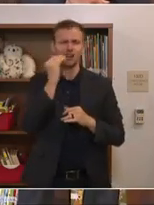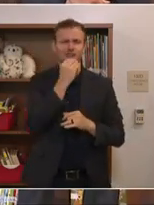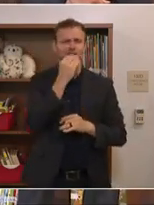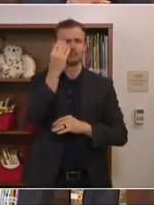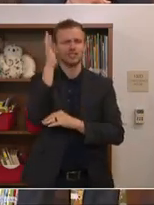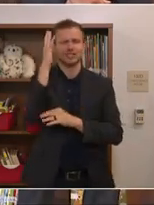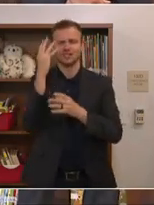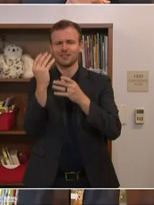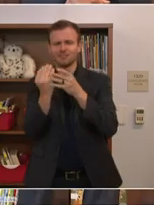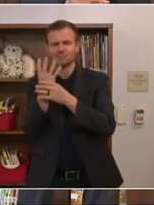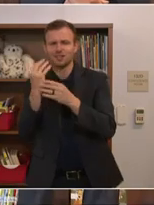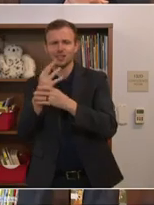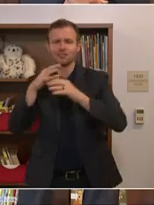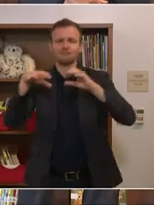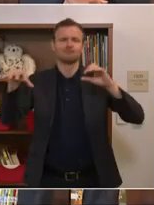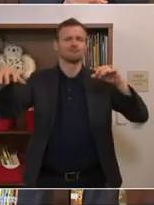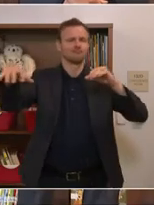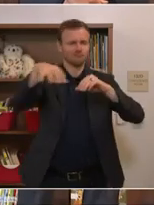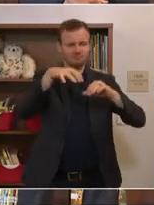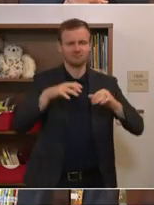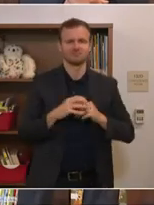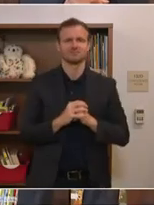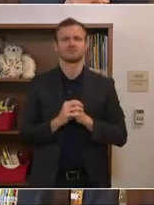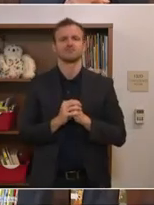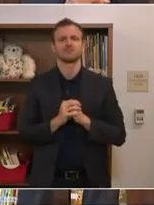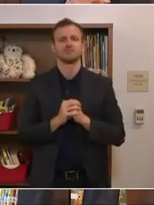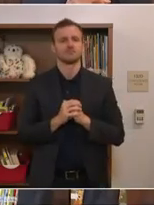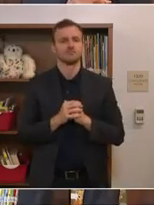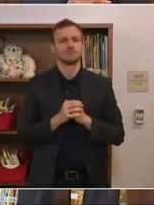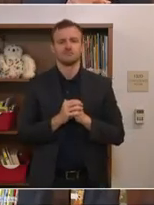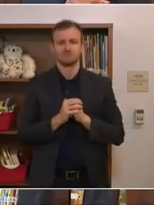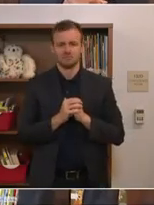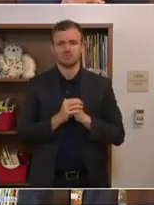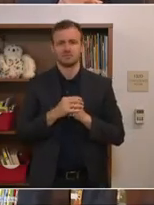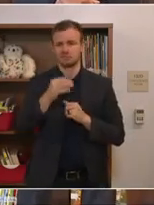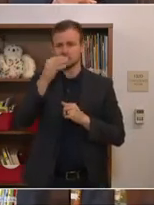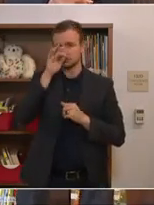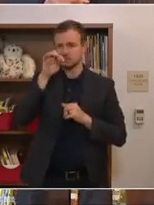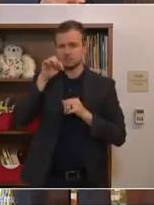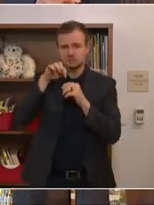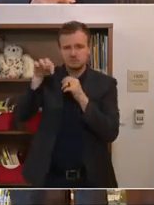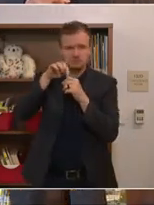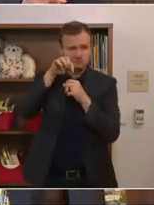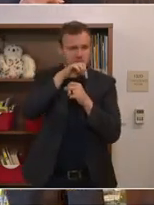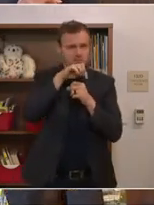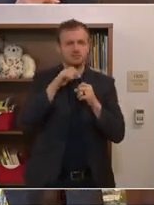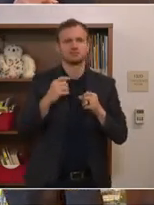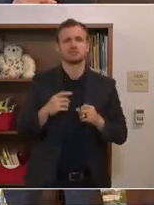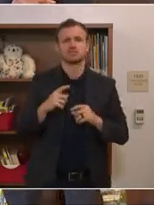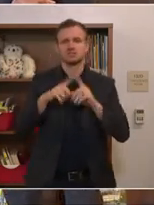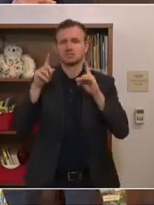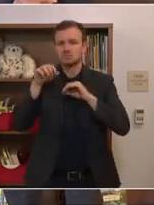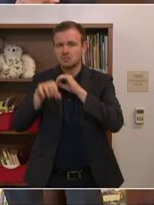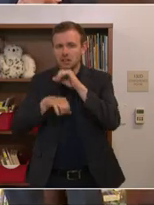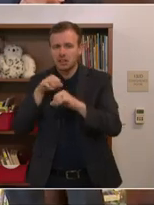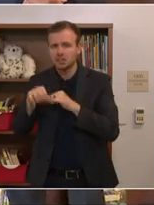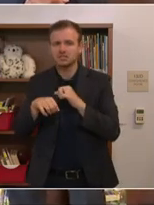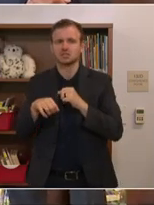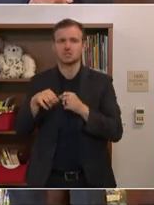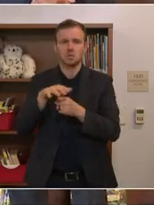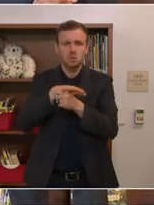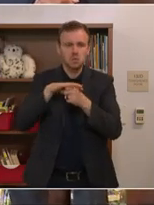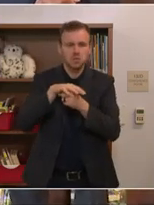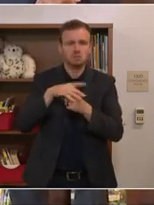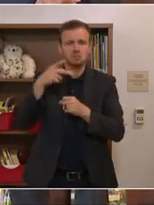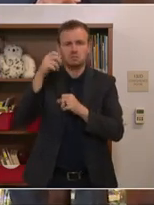Greenway. And it also has it's adjacent to various nature elements and bike trails. This full modernization brings